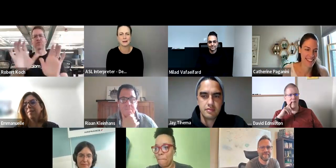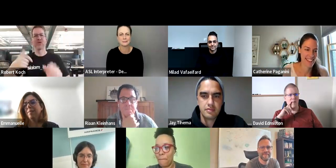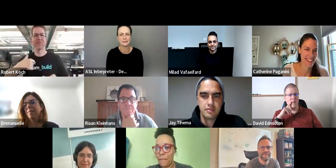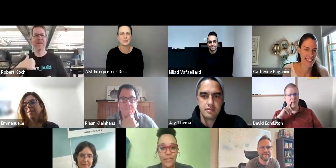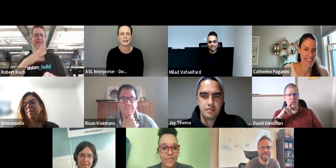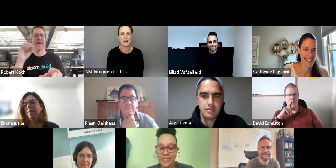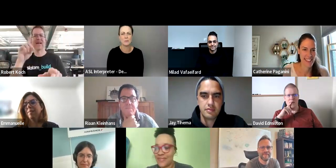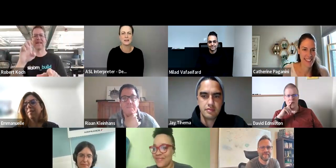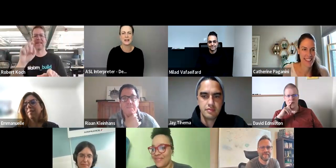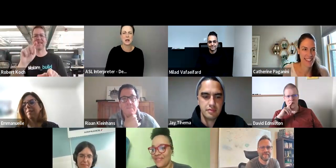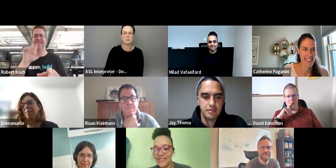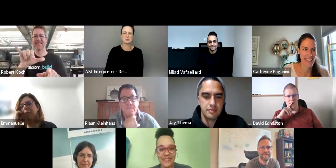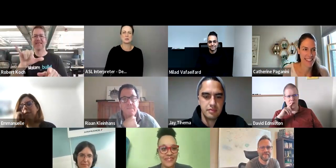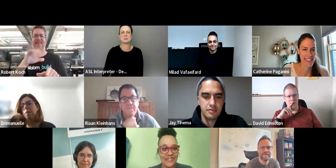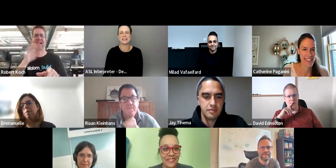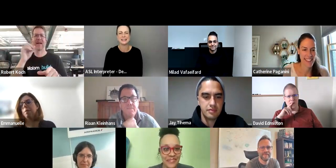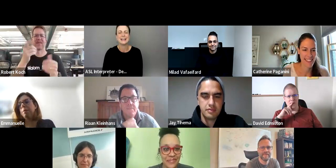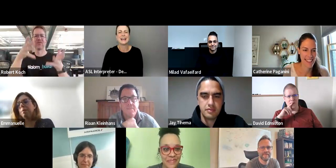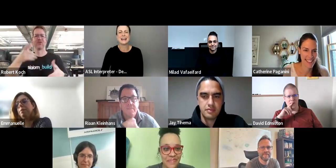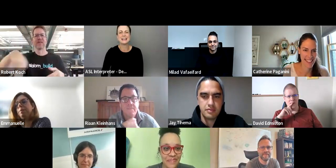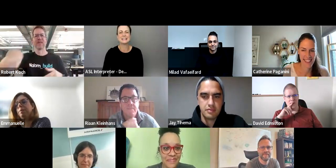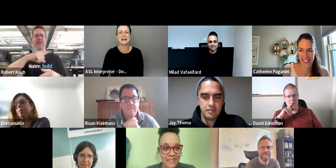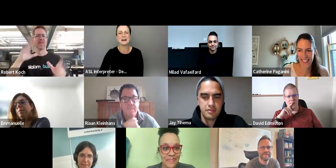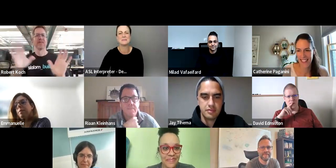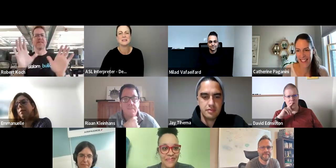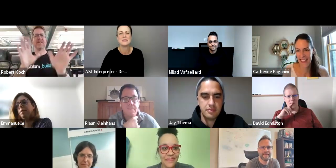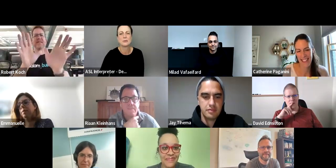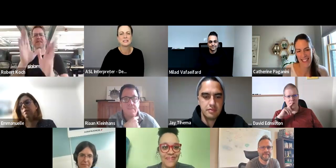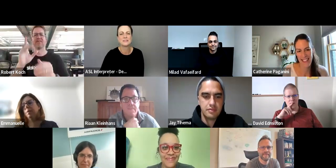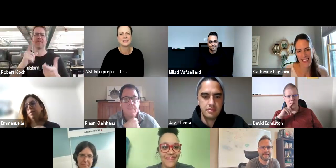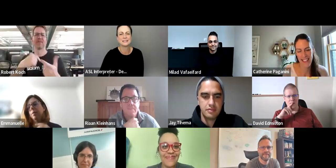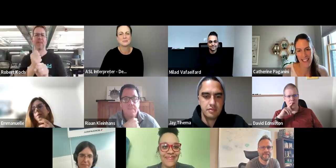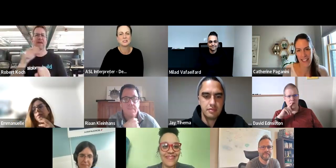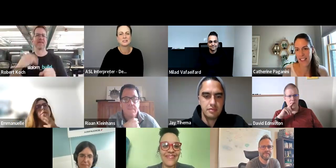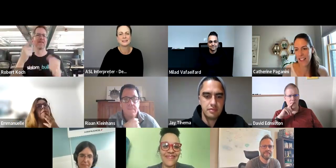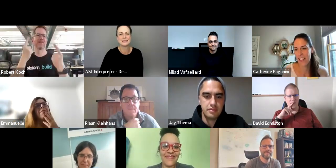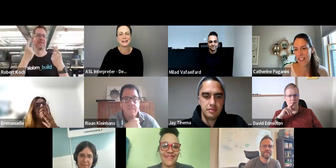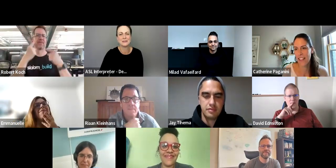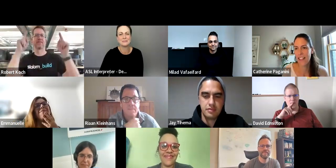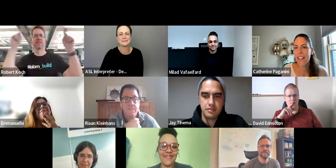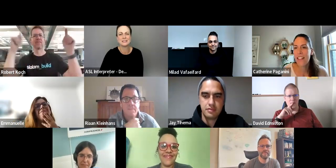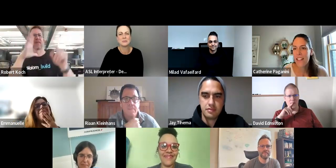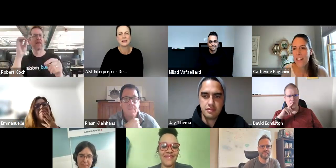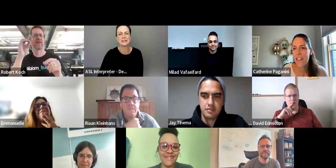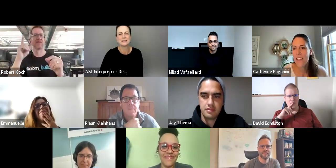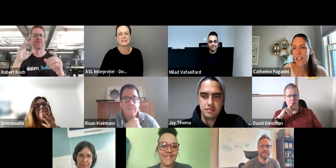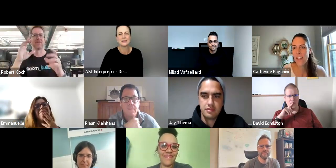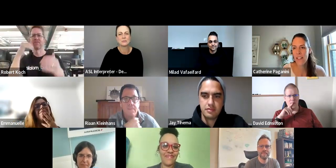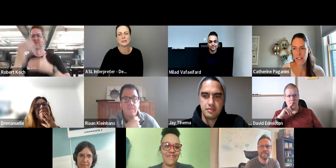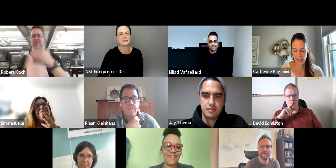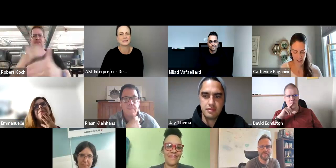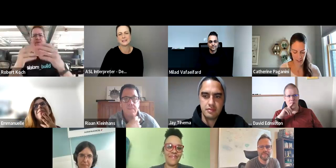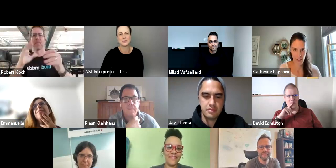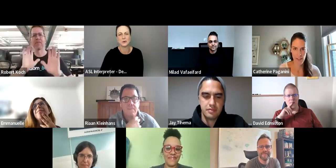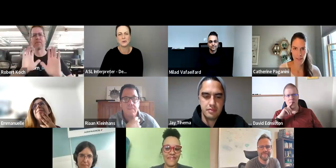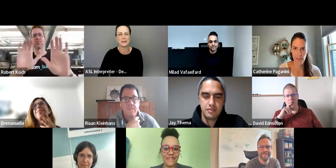this, we can help. It helps push me and the rest of us. It pushes us to make this a